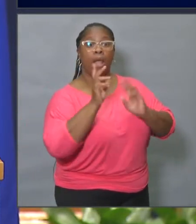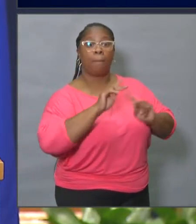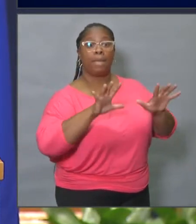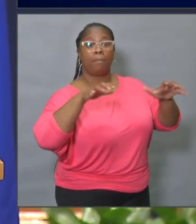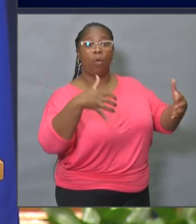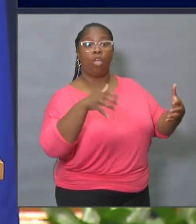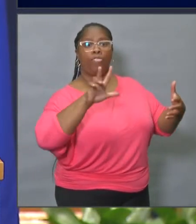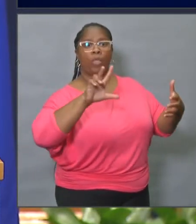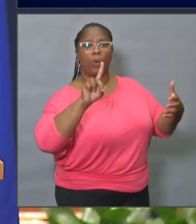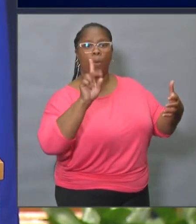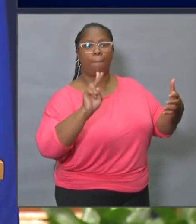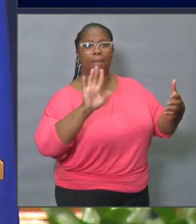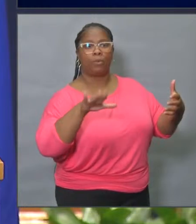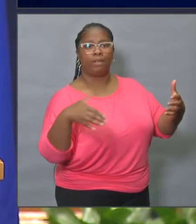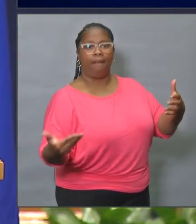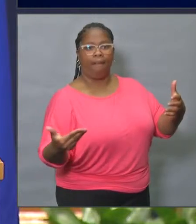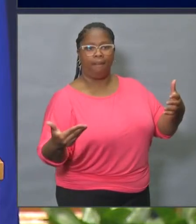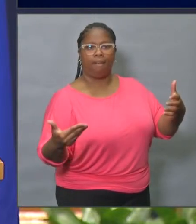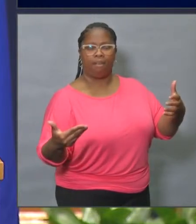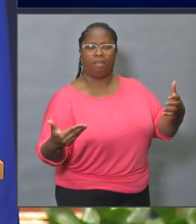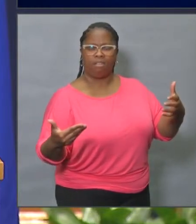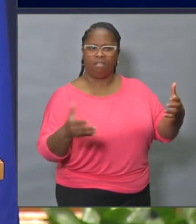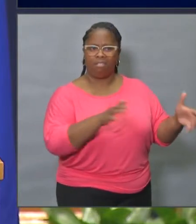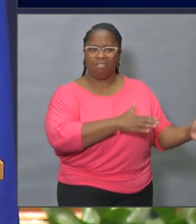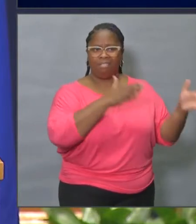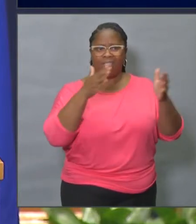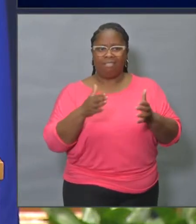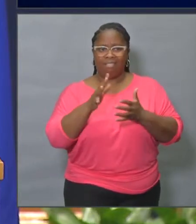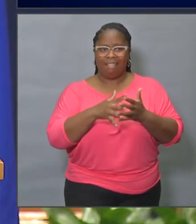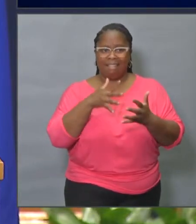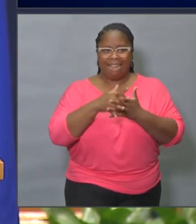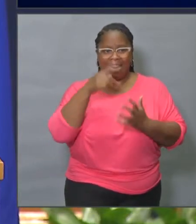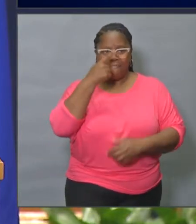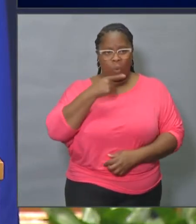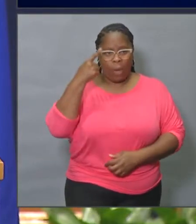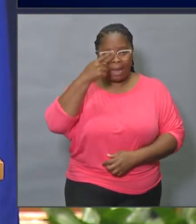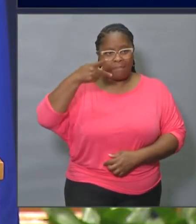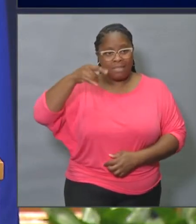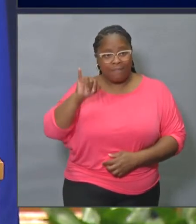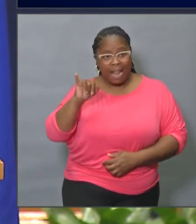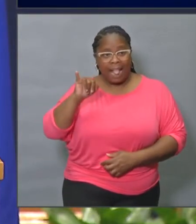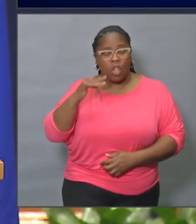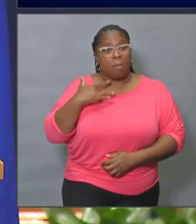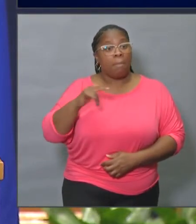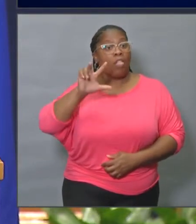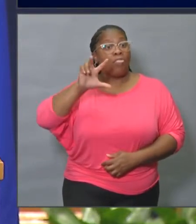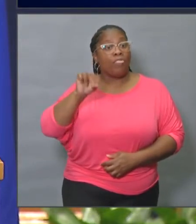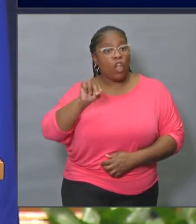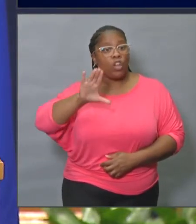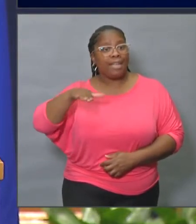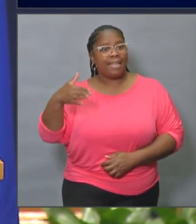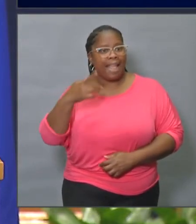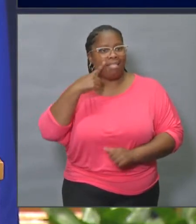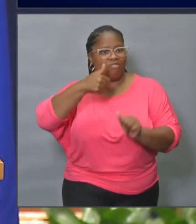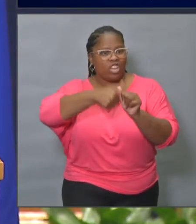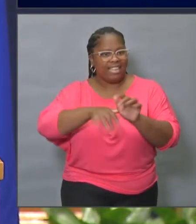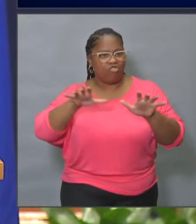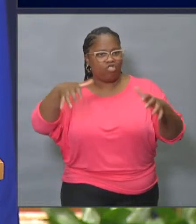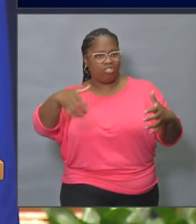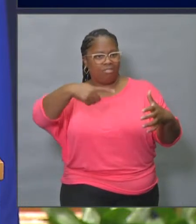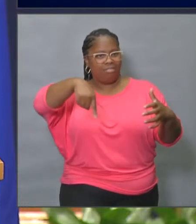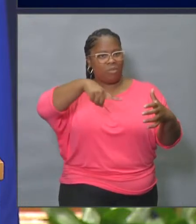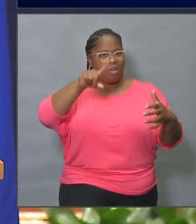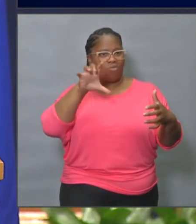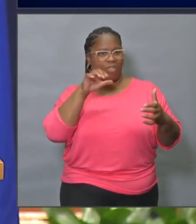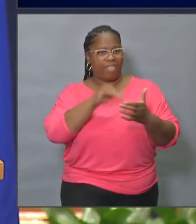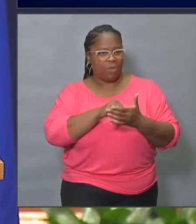people, and for Native Hawaiians and Pacific Islanders, the death rate is 30 deaths per 100,000 people.